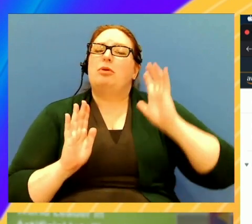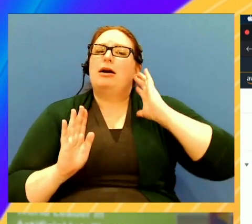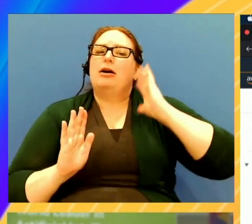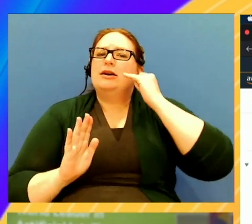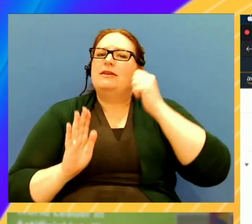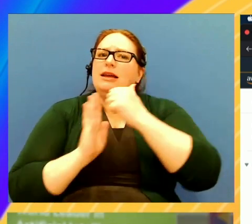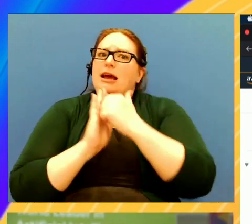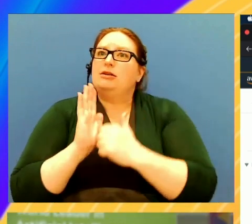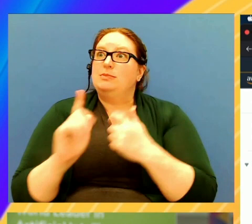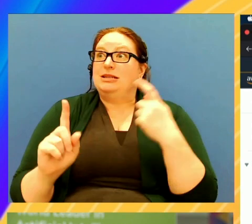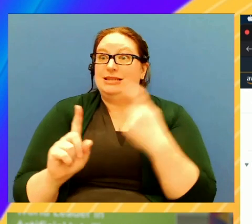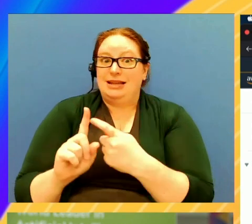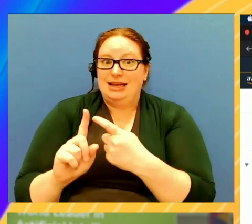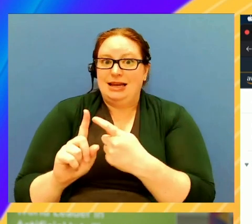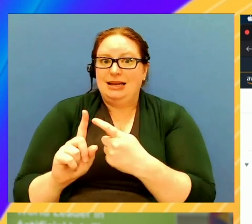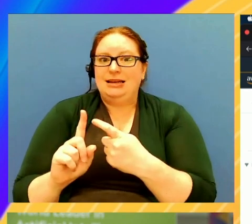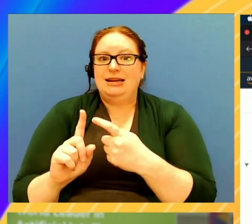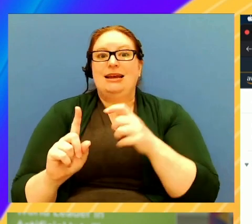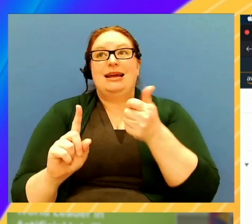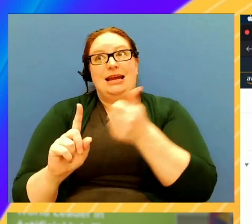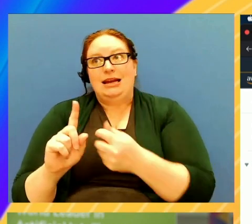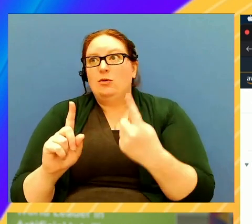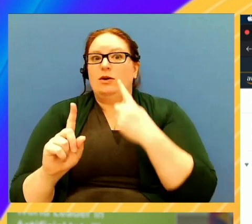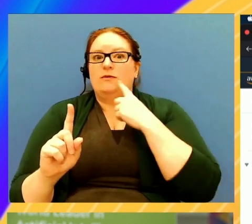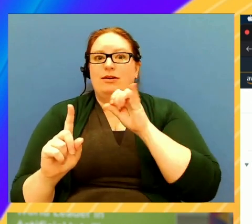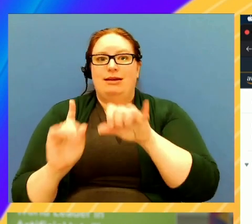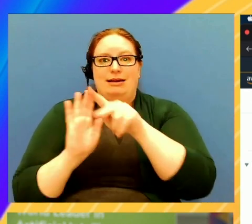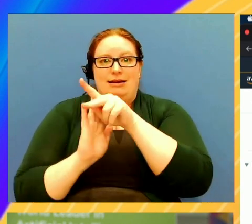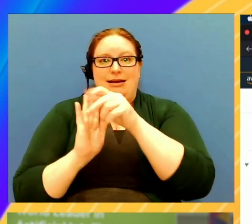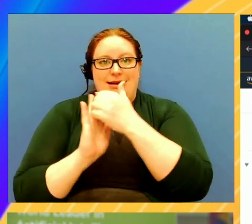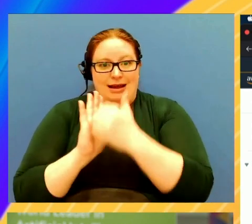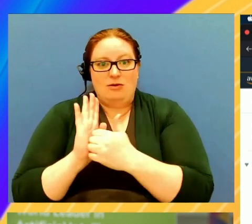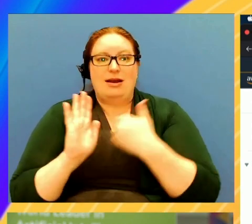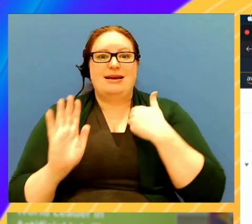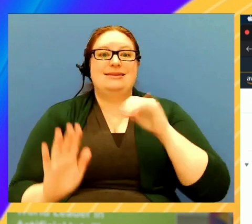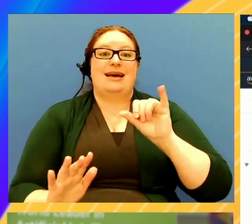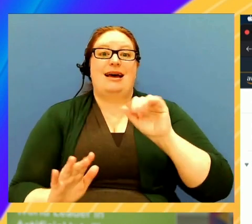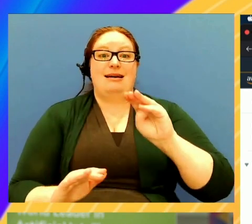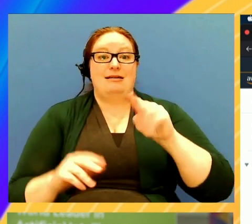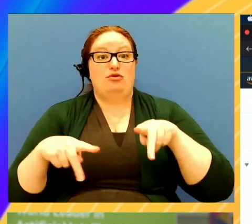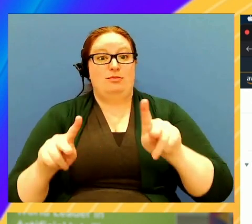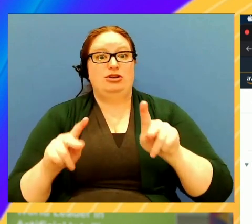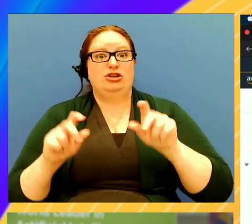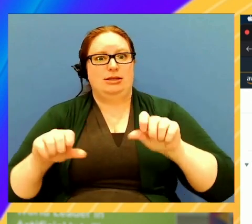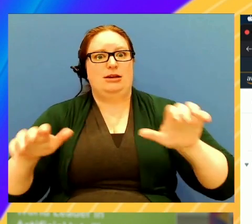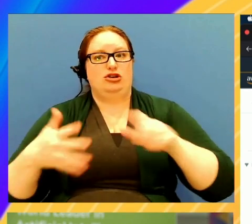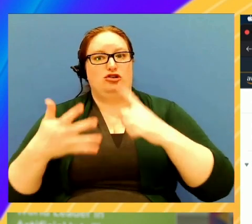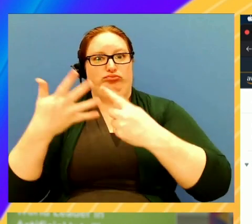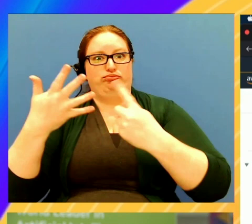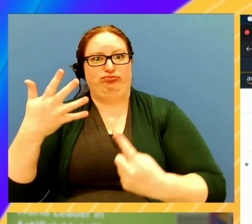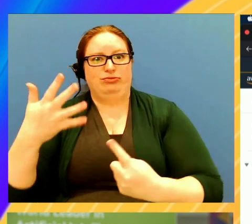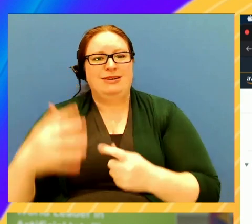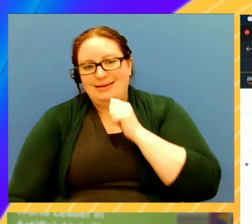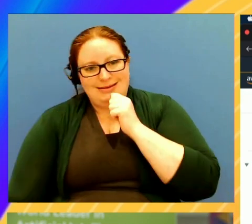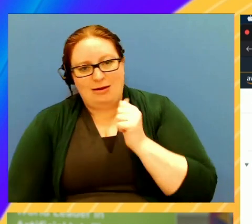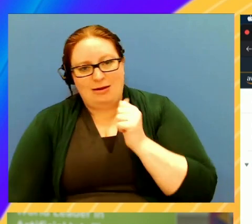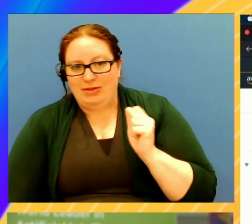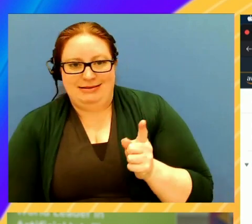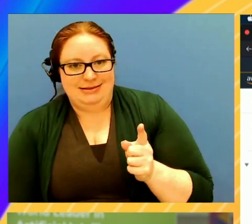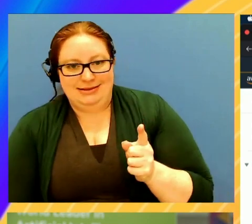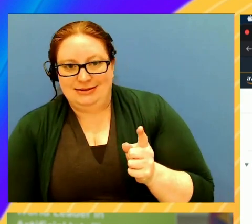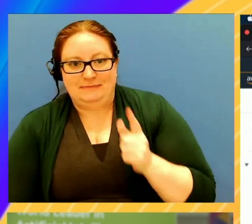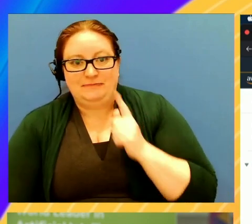delegated, that role, any principal in that account that has the IAM permissions can do those things. Right. Not with this. If I would have set a specific